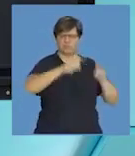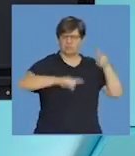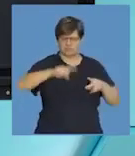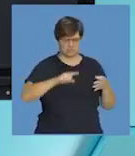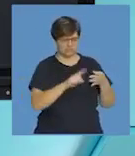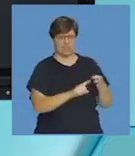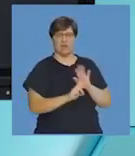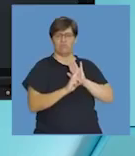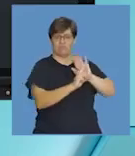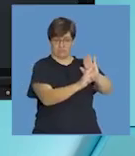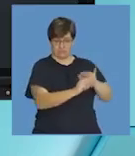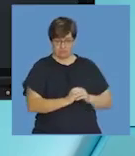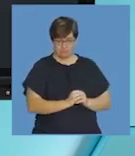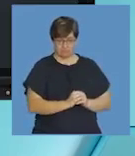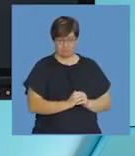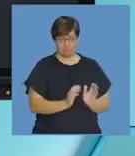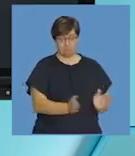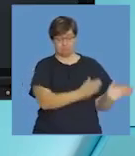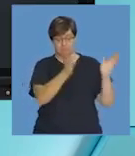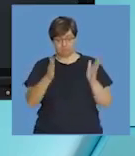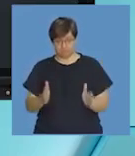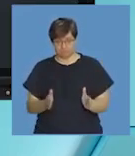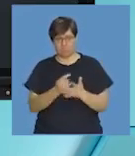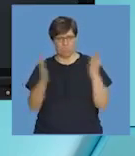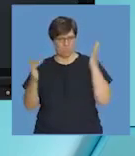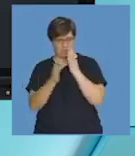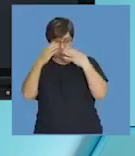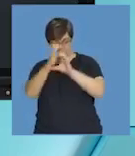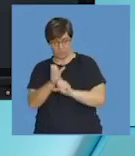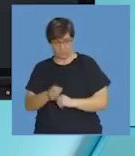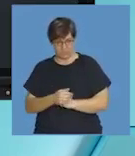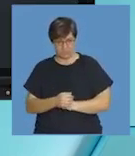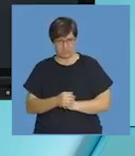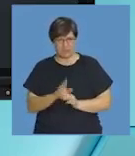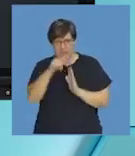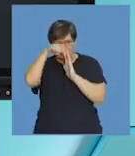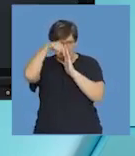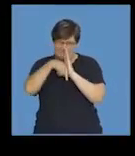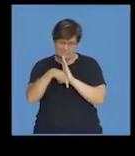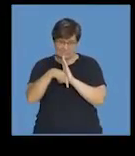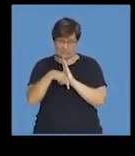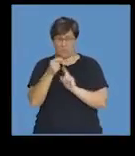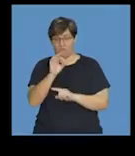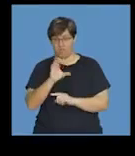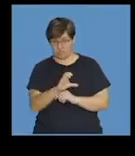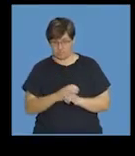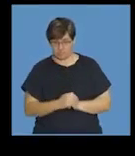looked at representation. Now let's be a little bit more technical, okay? Let's get into the nitty-gritty of it.